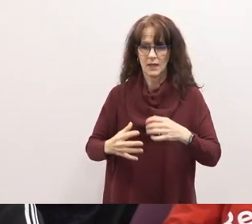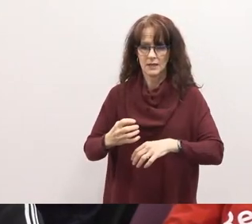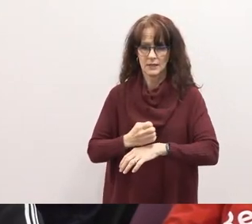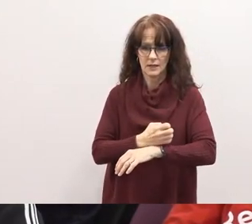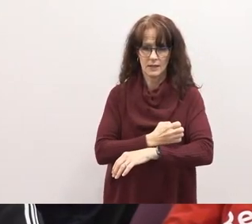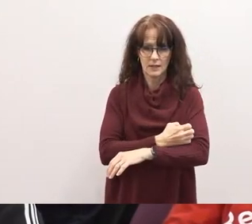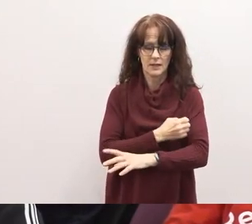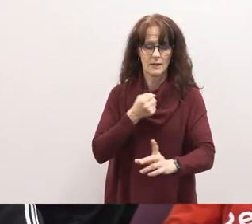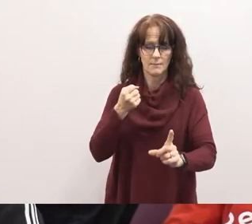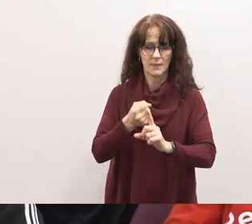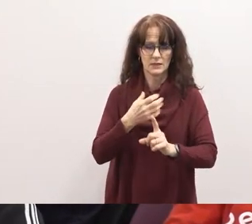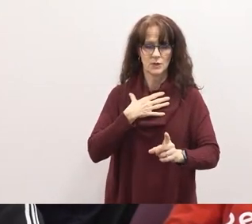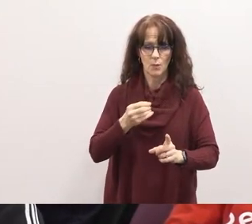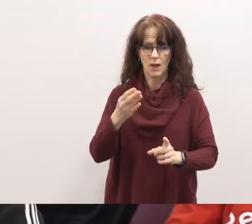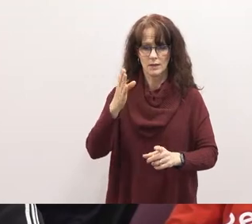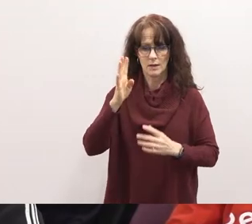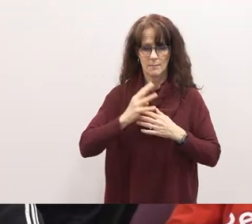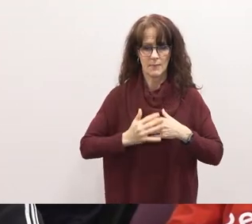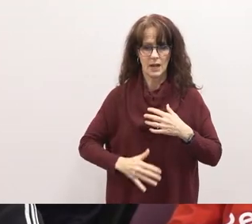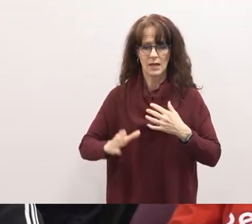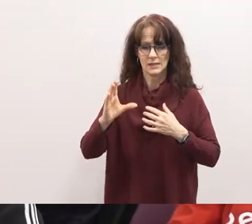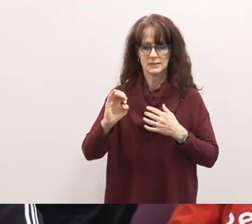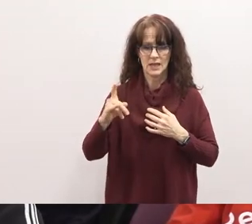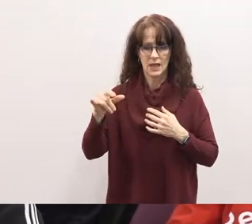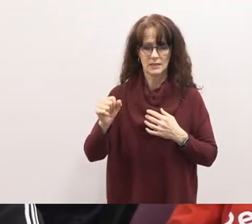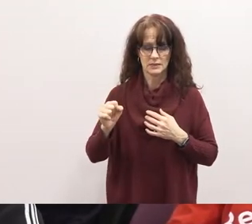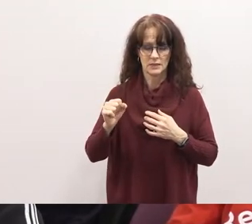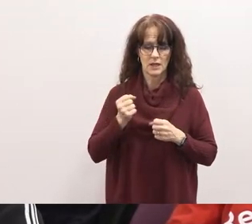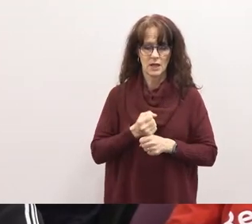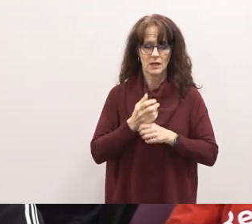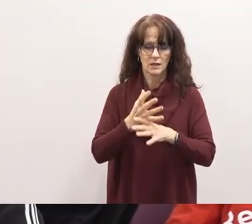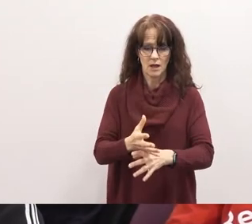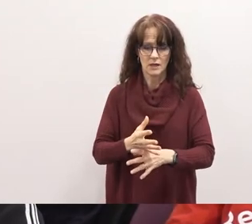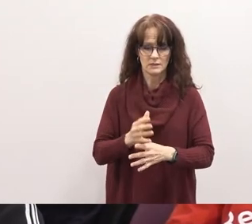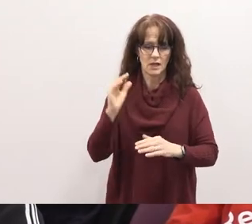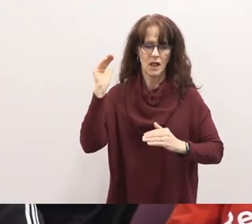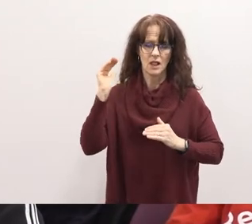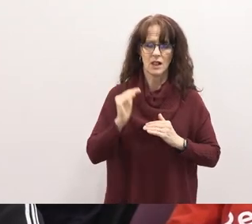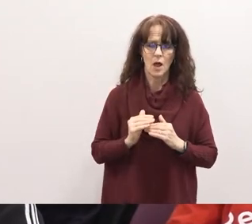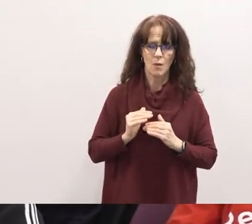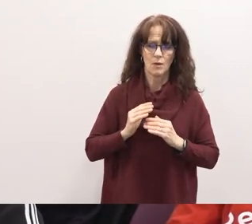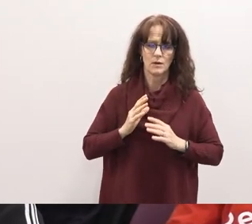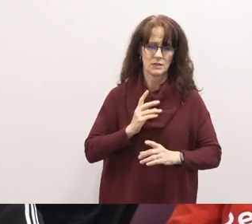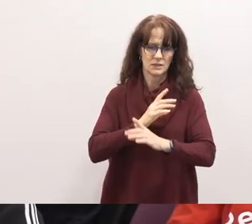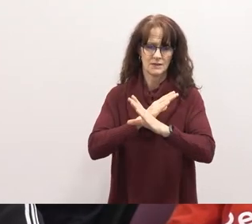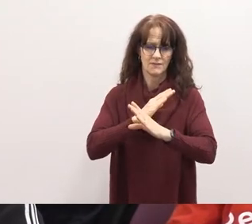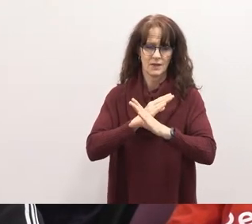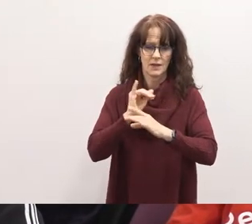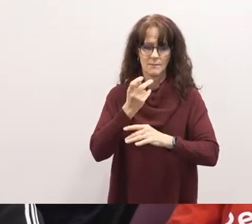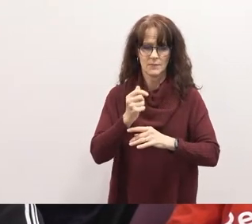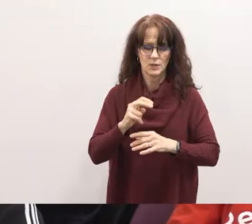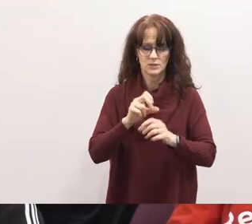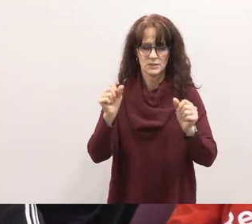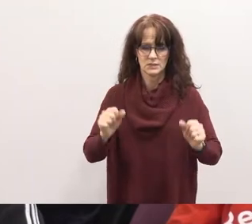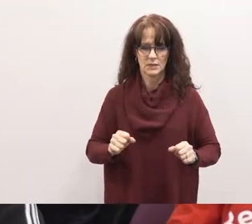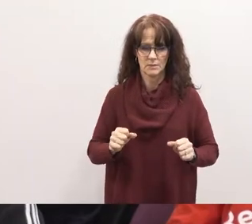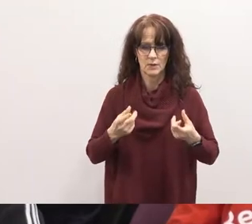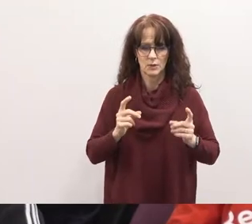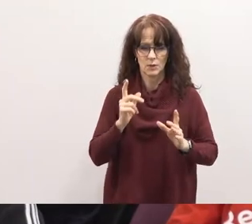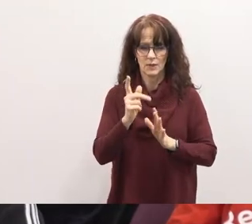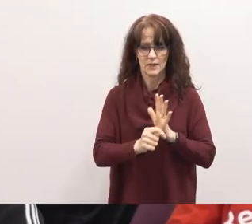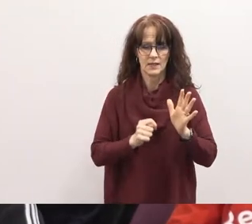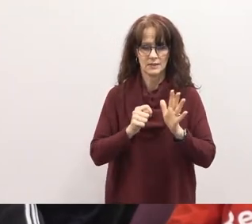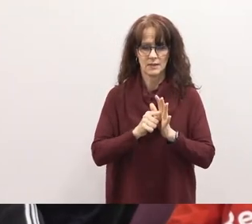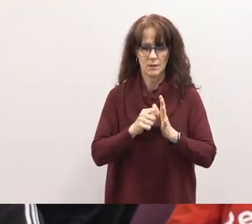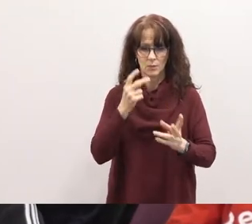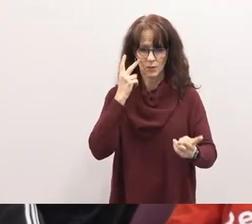that impacts the white blood cells and can cause a lowered immune system. During this time, our class observed these cells through